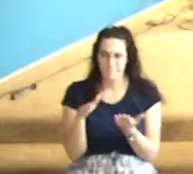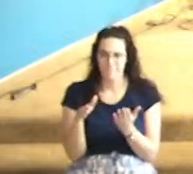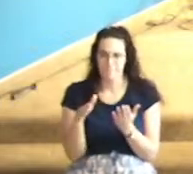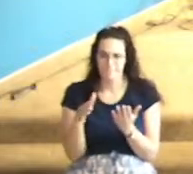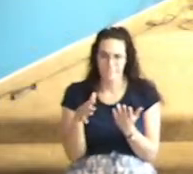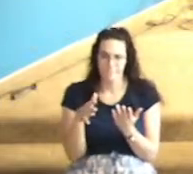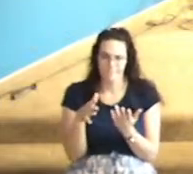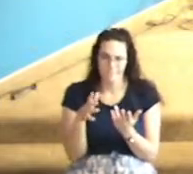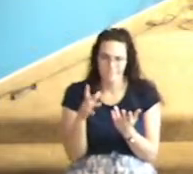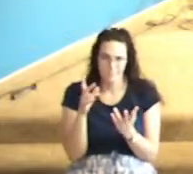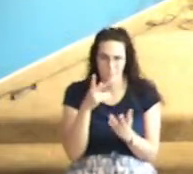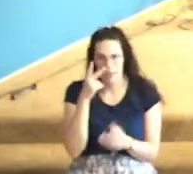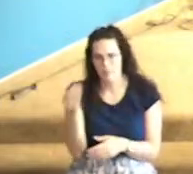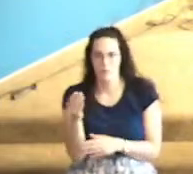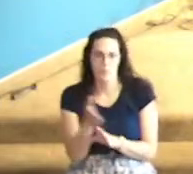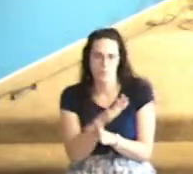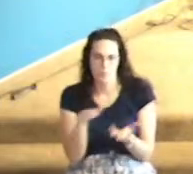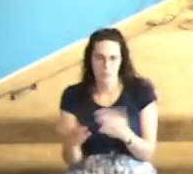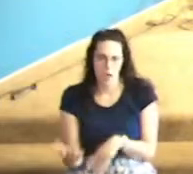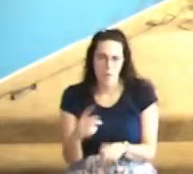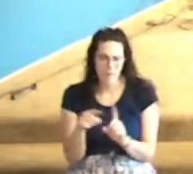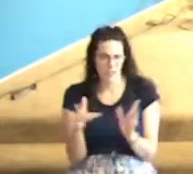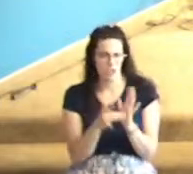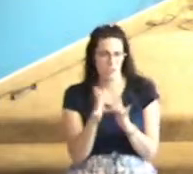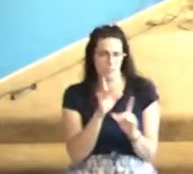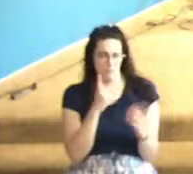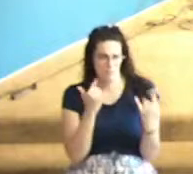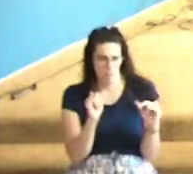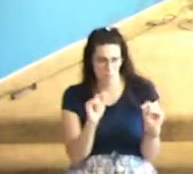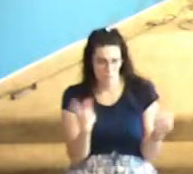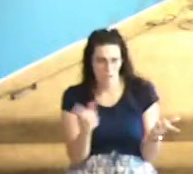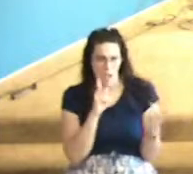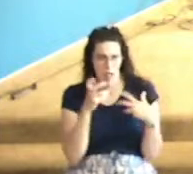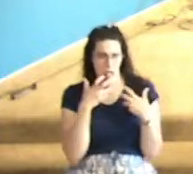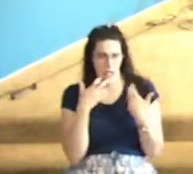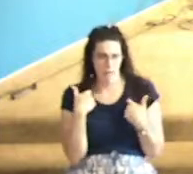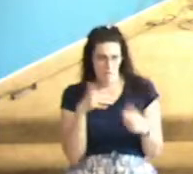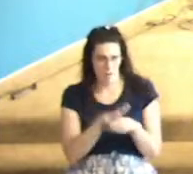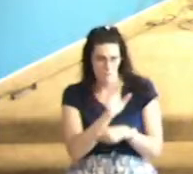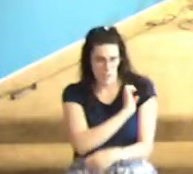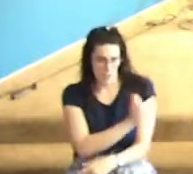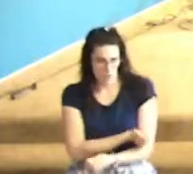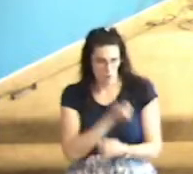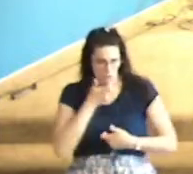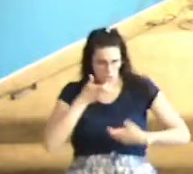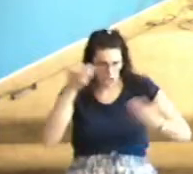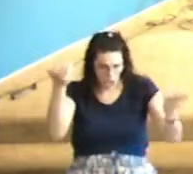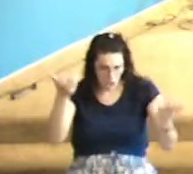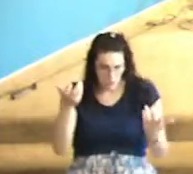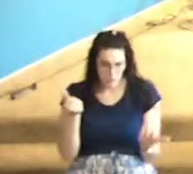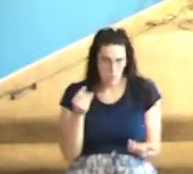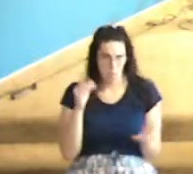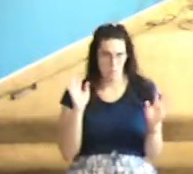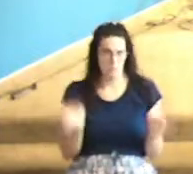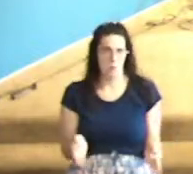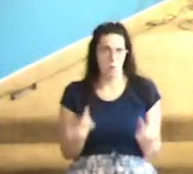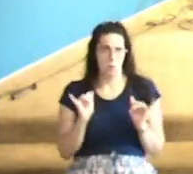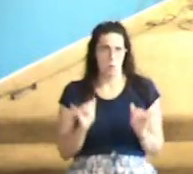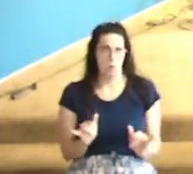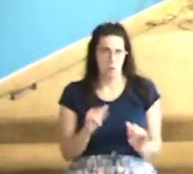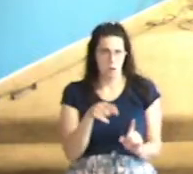out loudly. It seemed unnatural. They could only conclude that he was who he claimed to be,